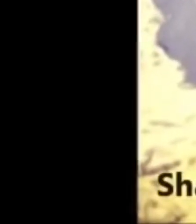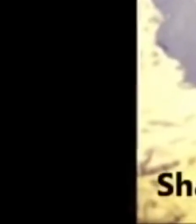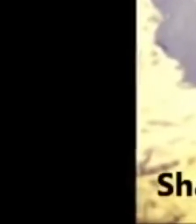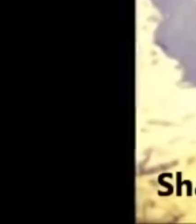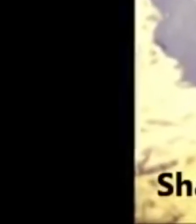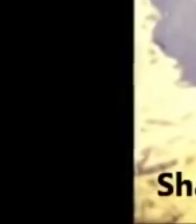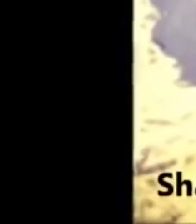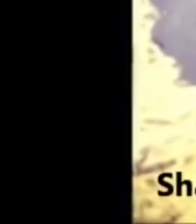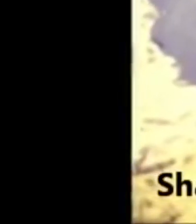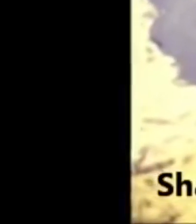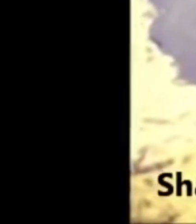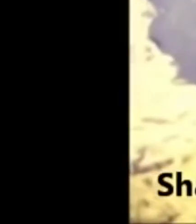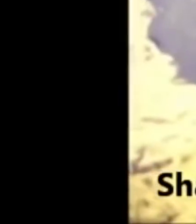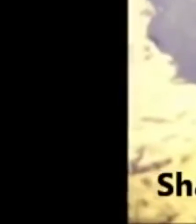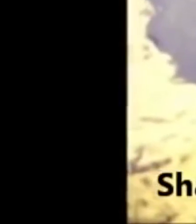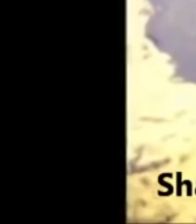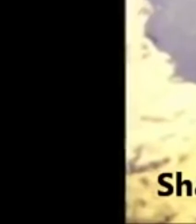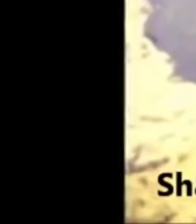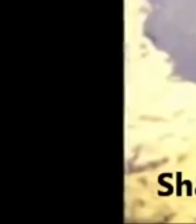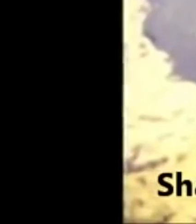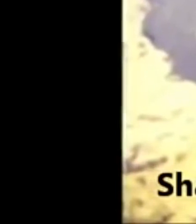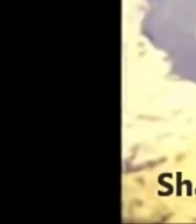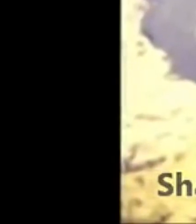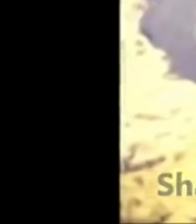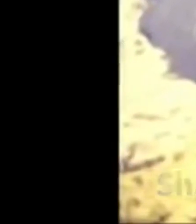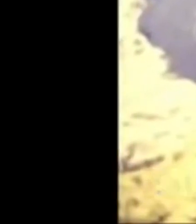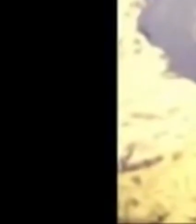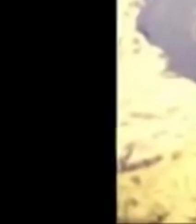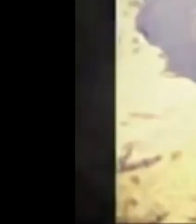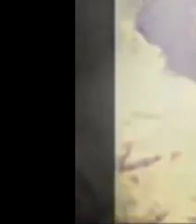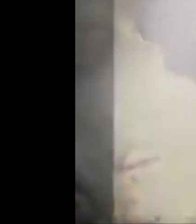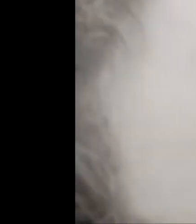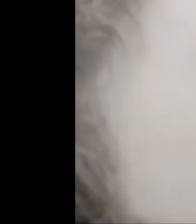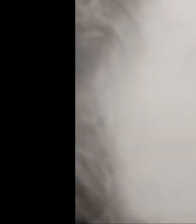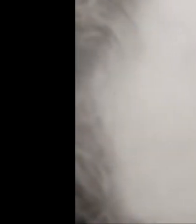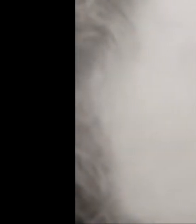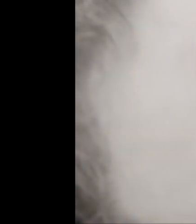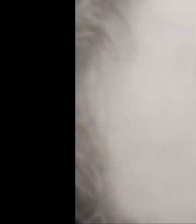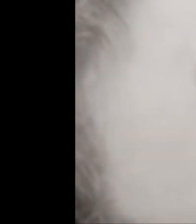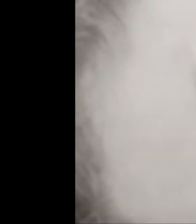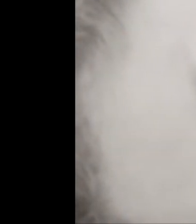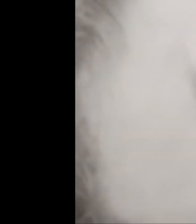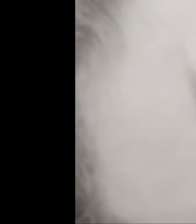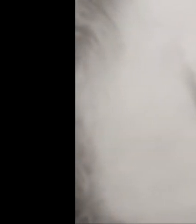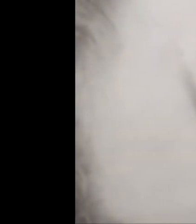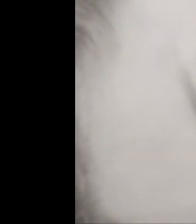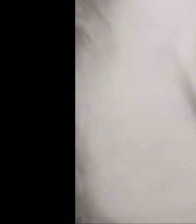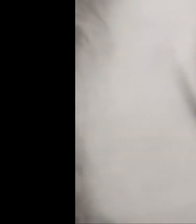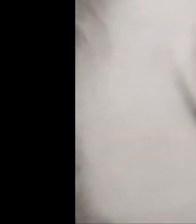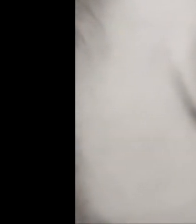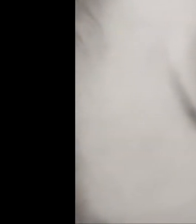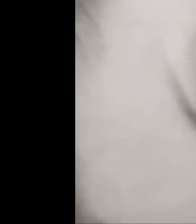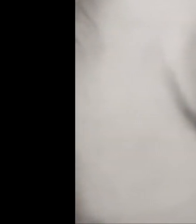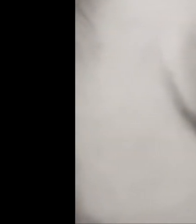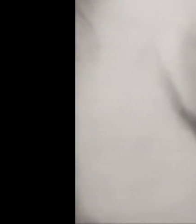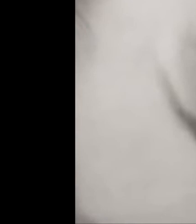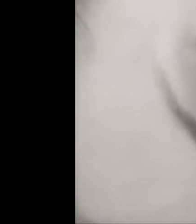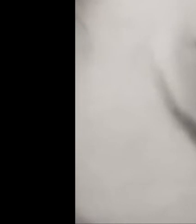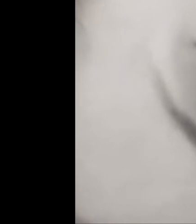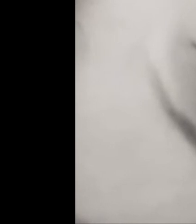And she'd sing, "Shine na na na na na na na, it'll be